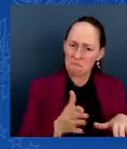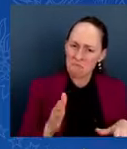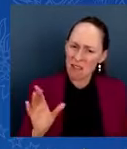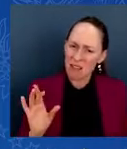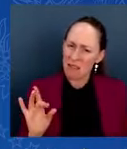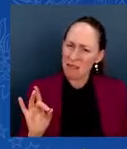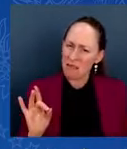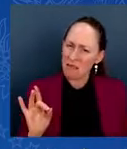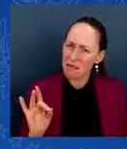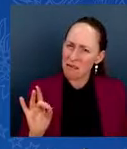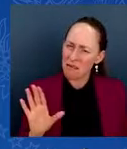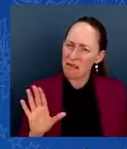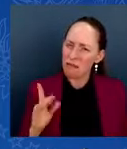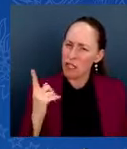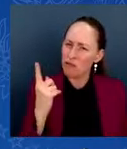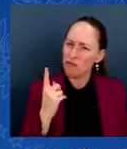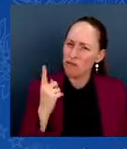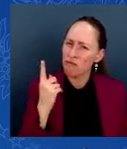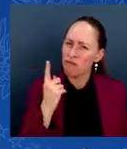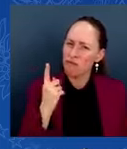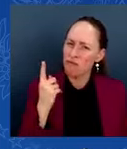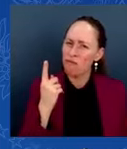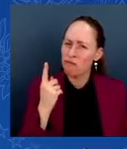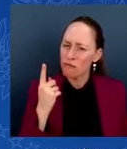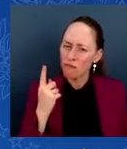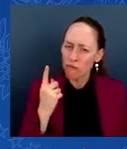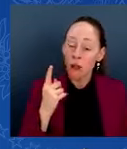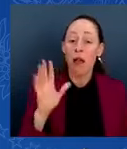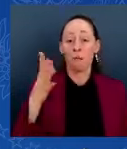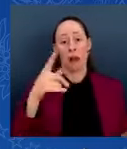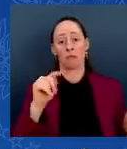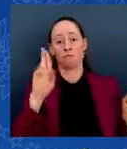the guy we're running against, what's his name?